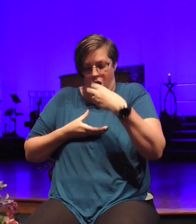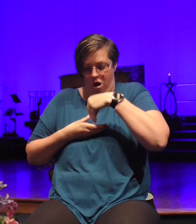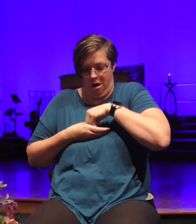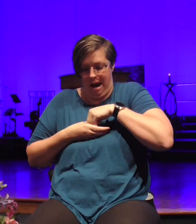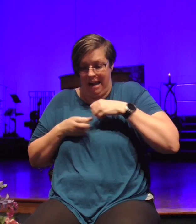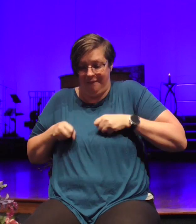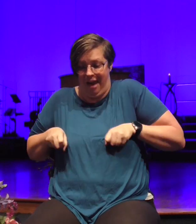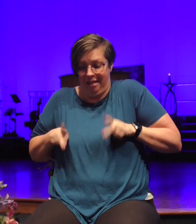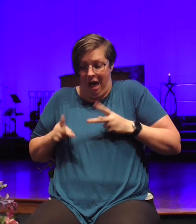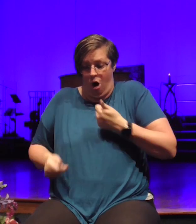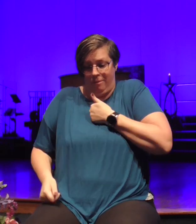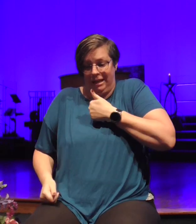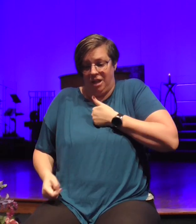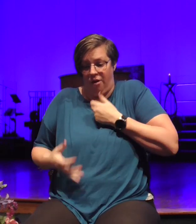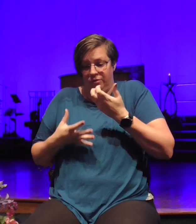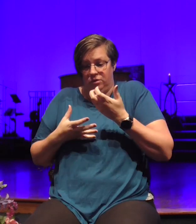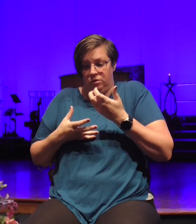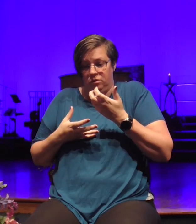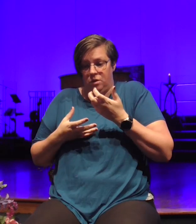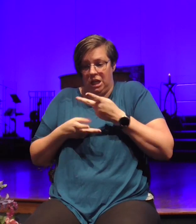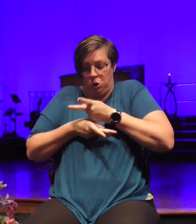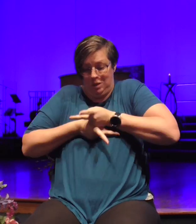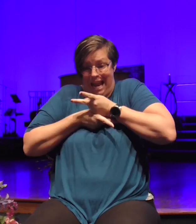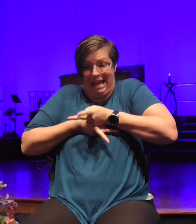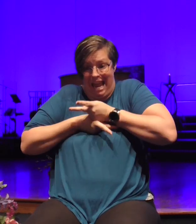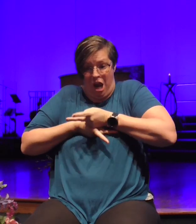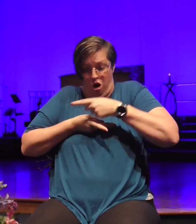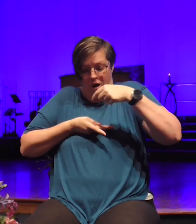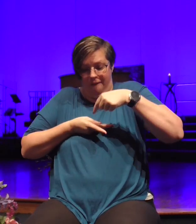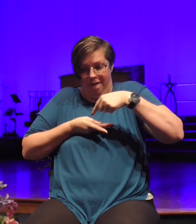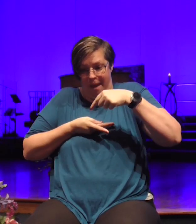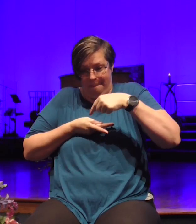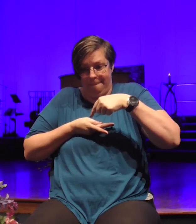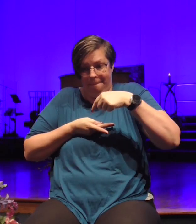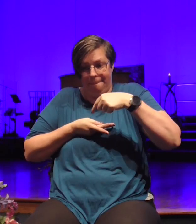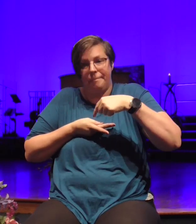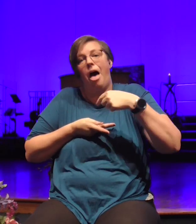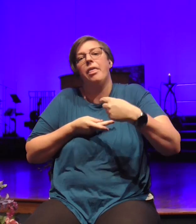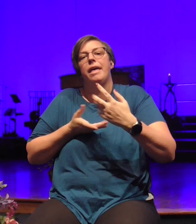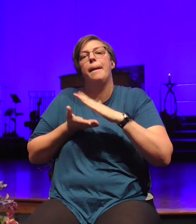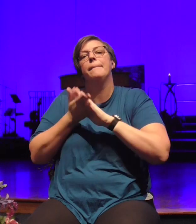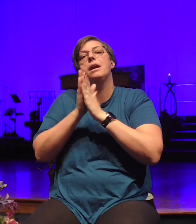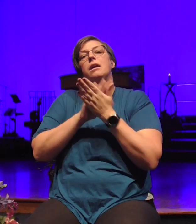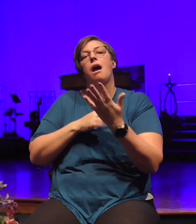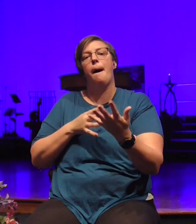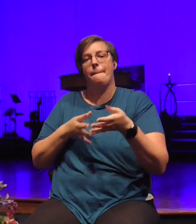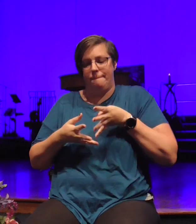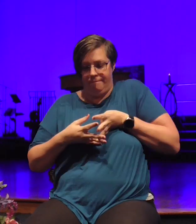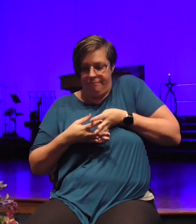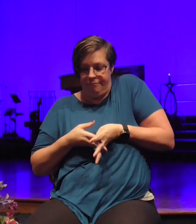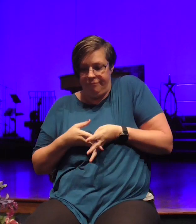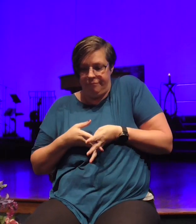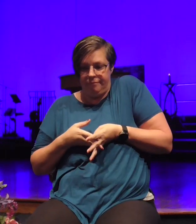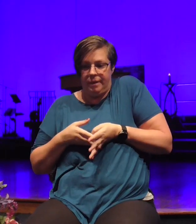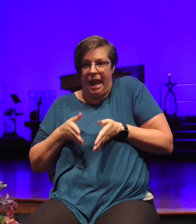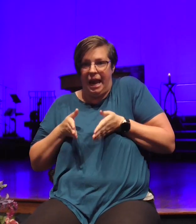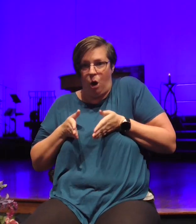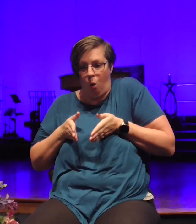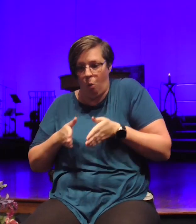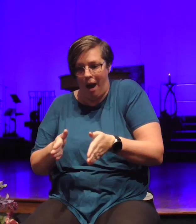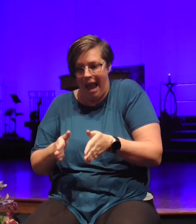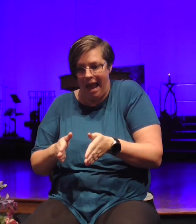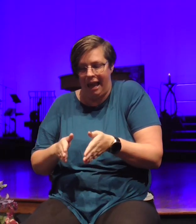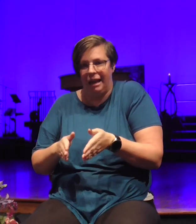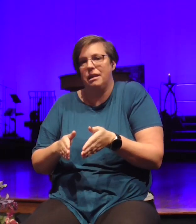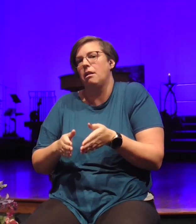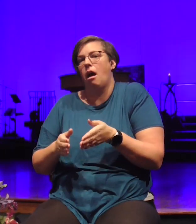holy, sacred way, they become integrated into me in a way that empowers me to be profoundly present